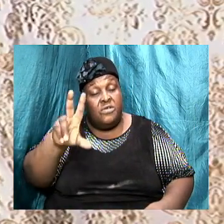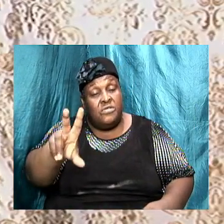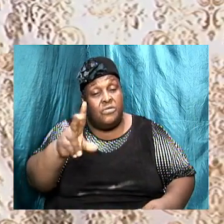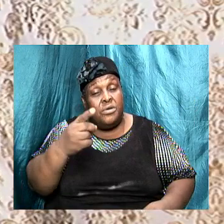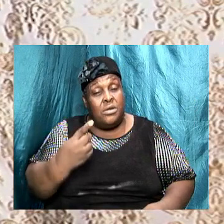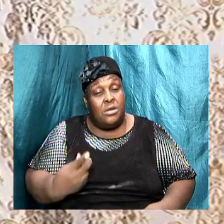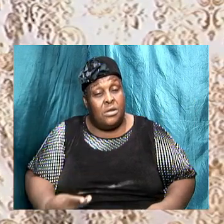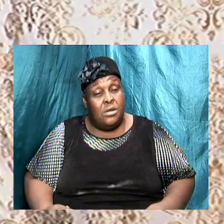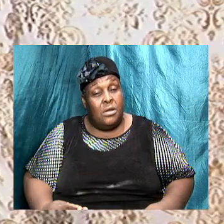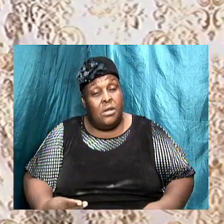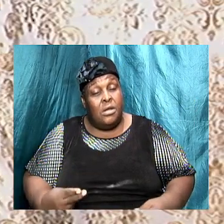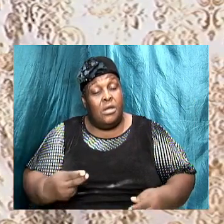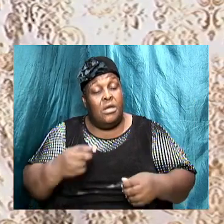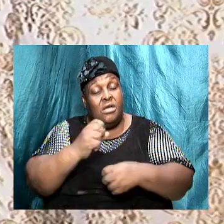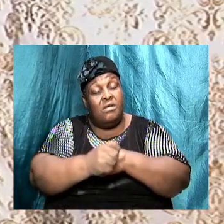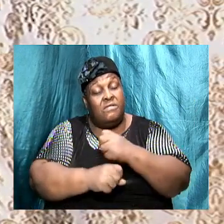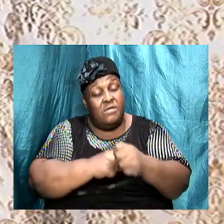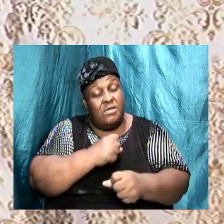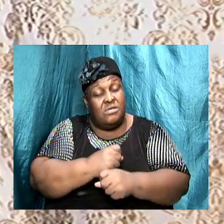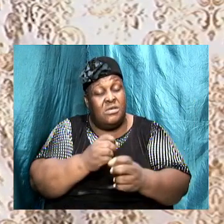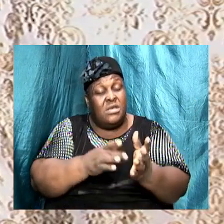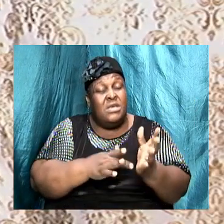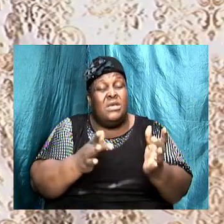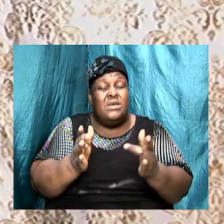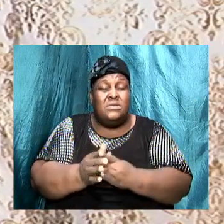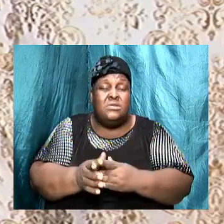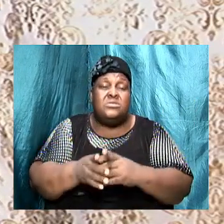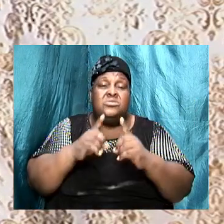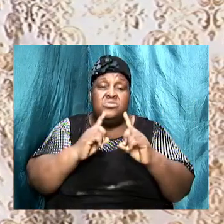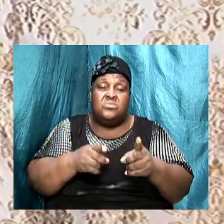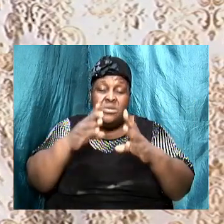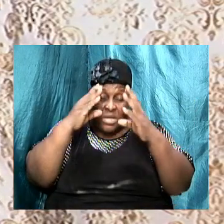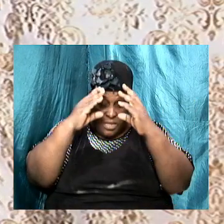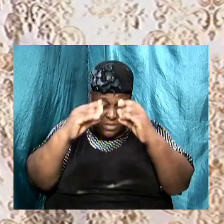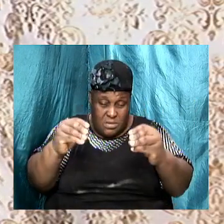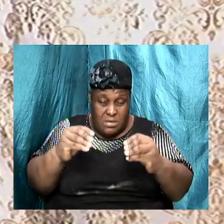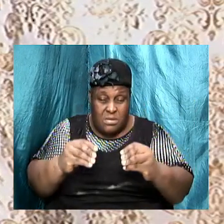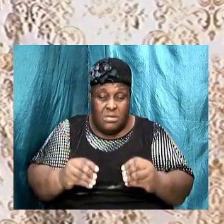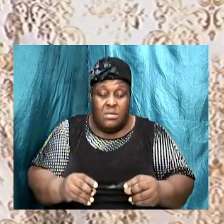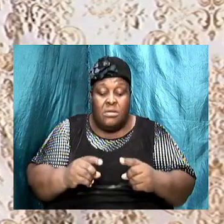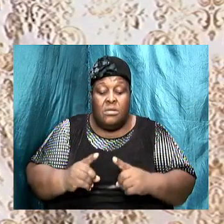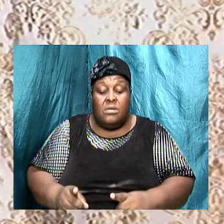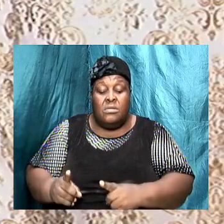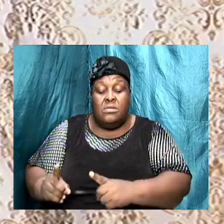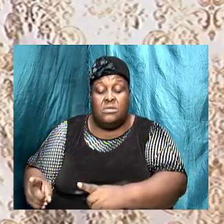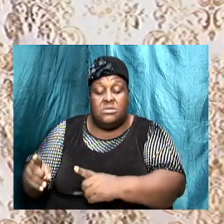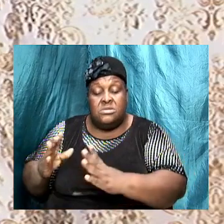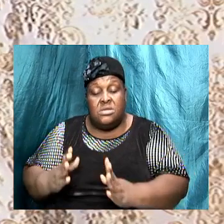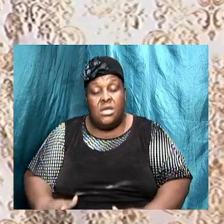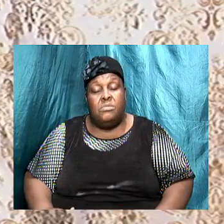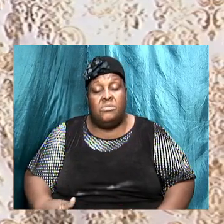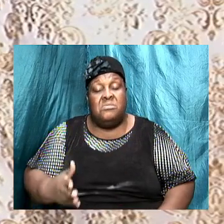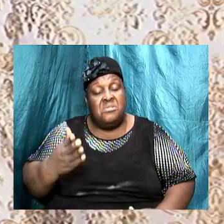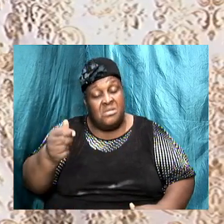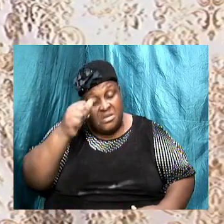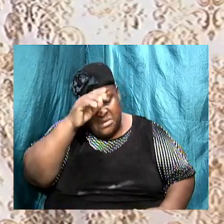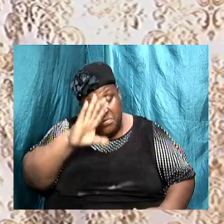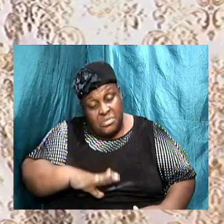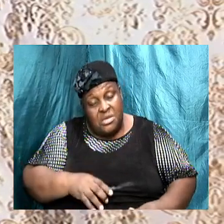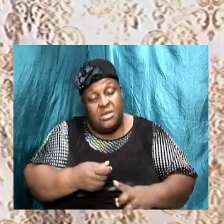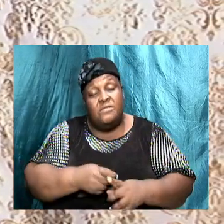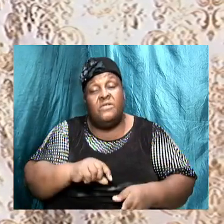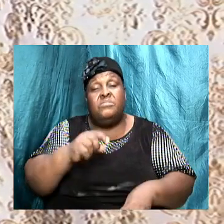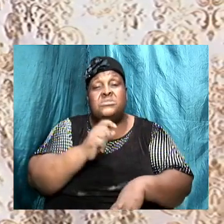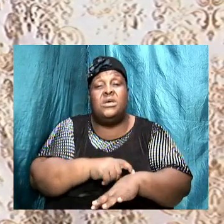Jesus taught these apostles. He instructed them what they should do. These men, from the time